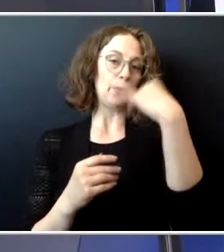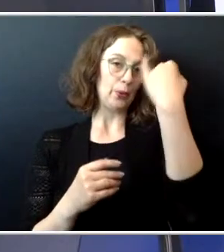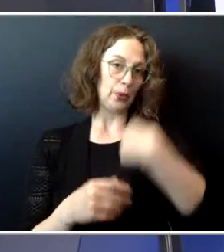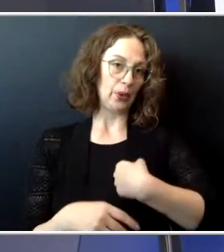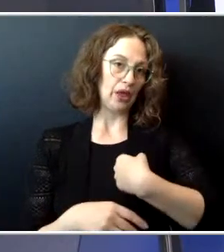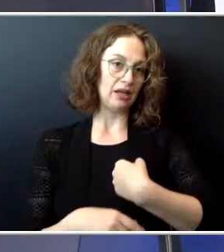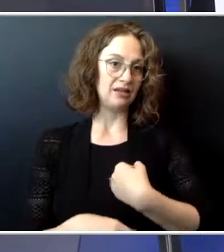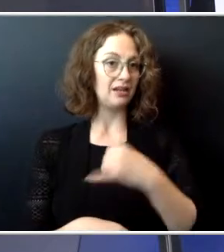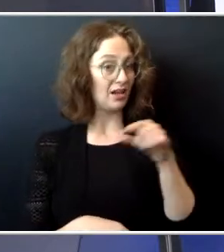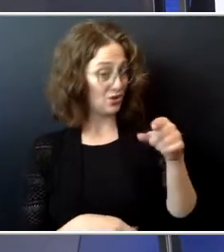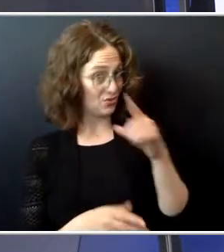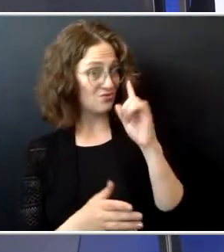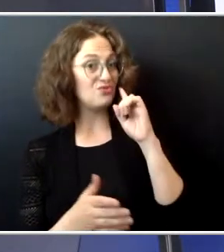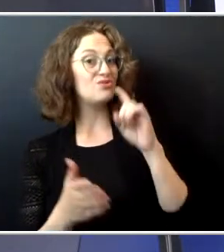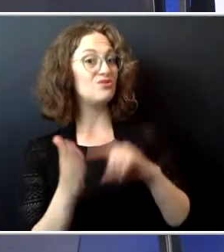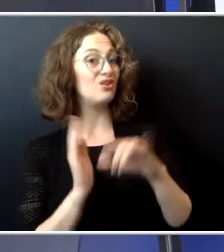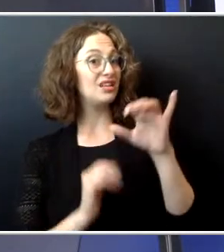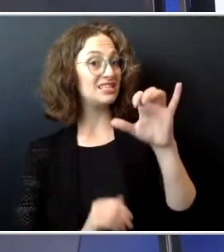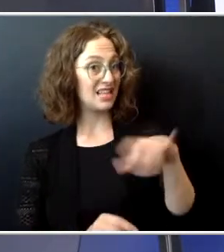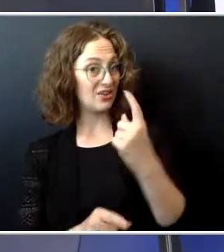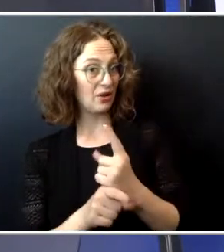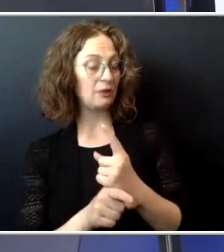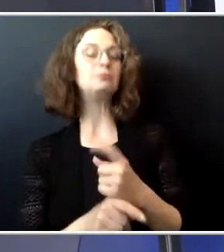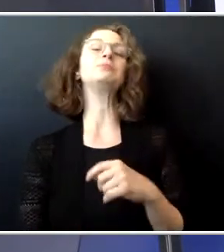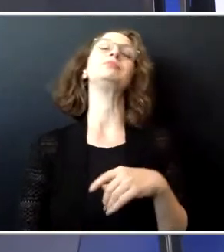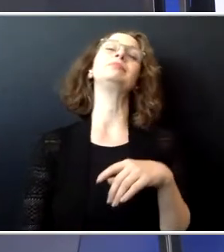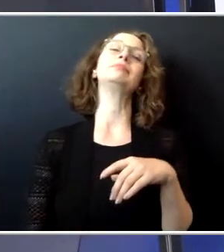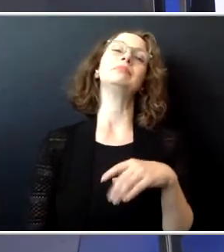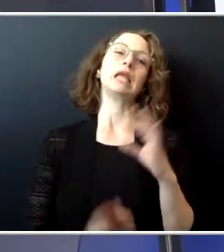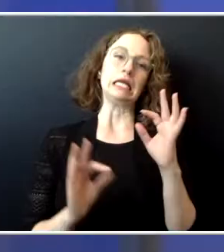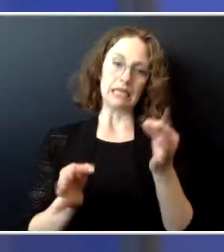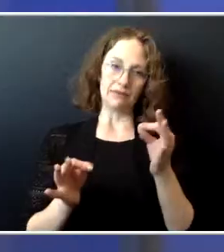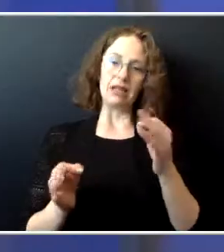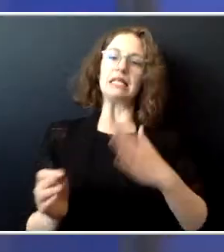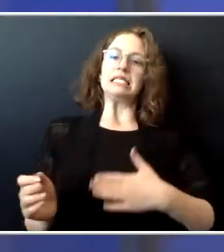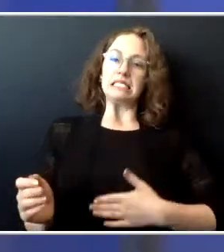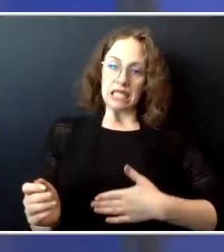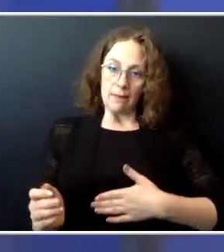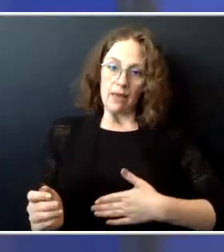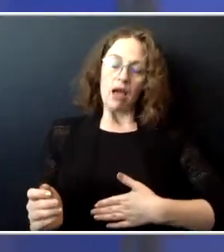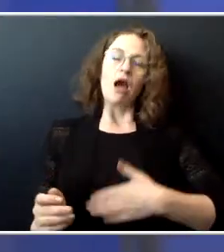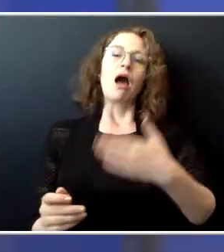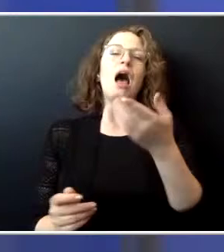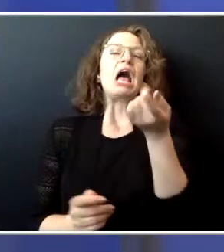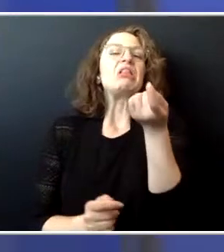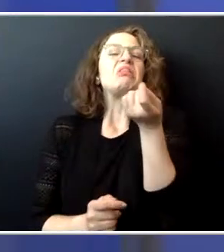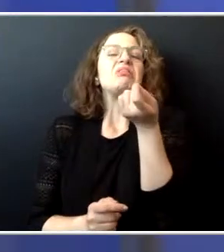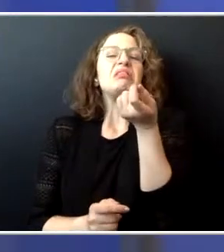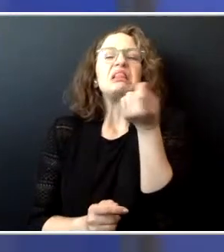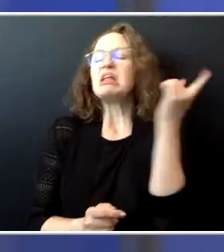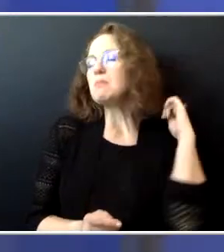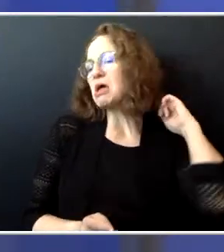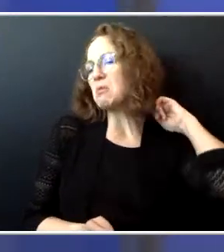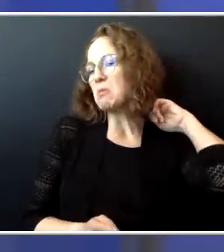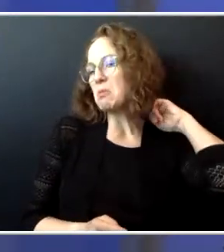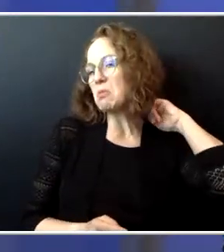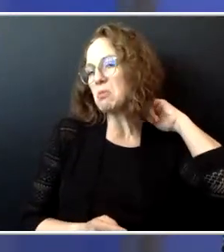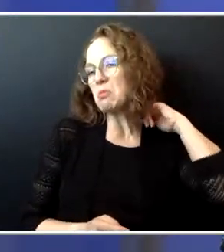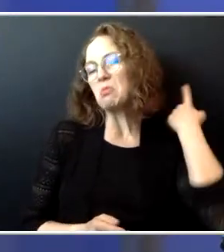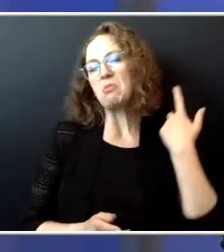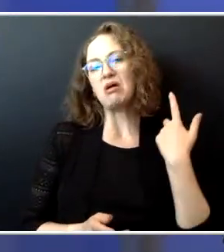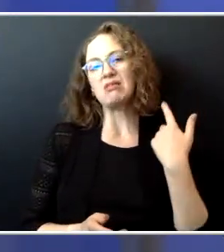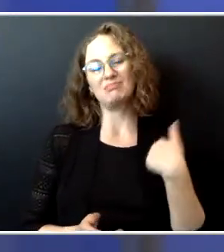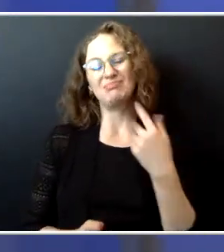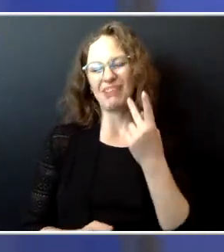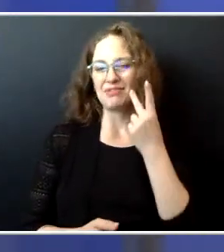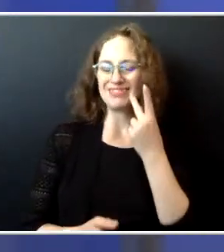noticing, right? Definitely the stomach, maybe a little bit of my neck, but I mean, I know I've seen worse on other people,